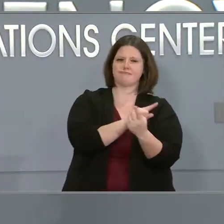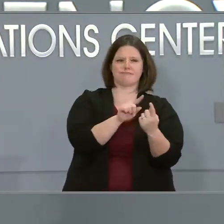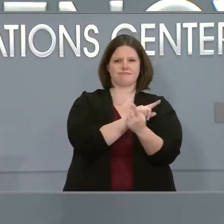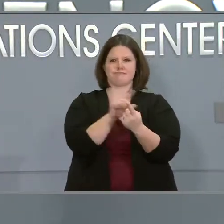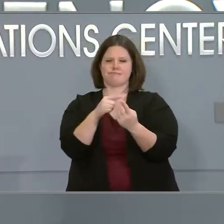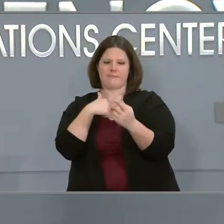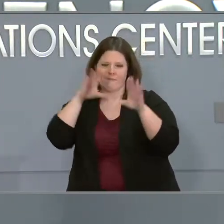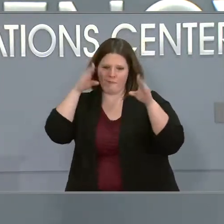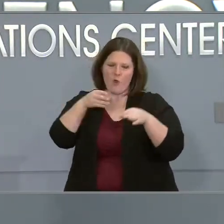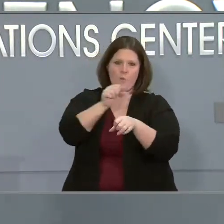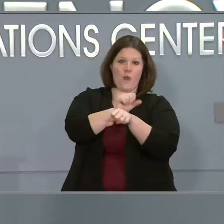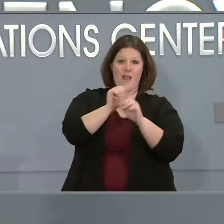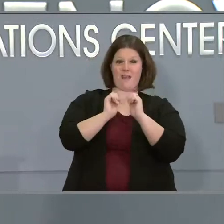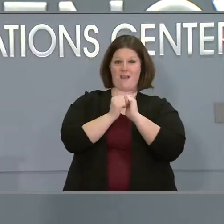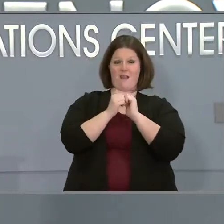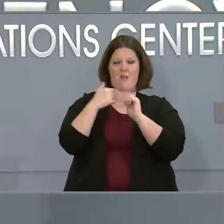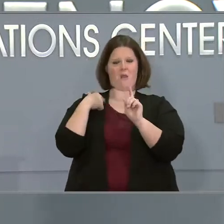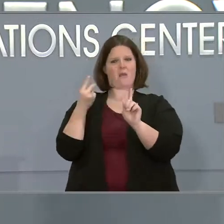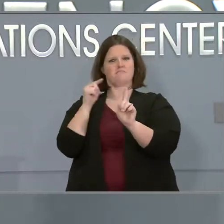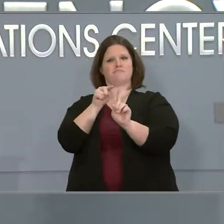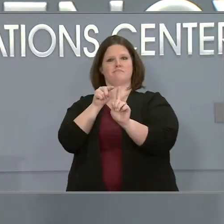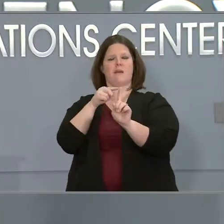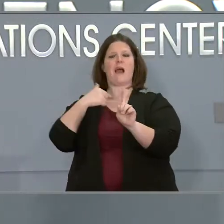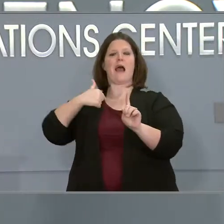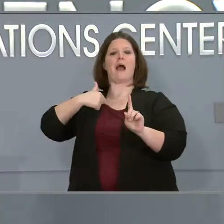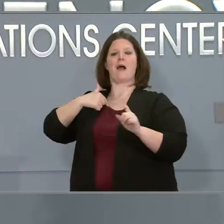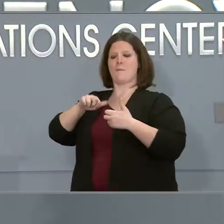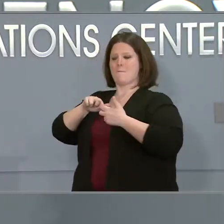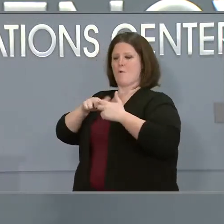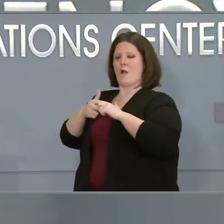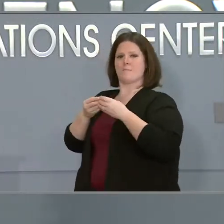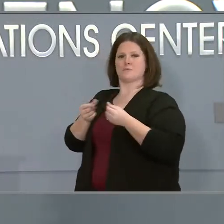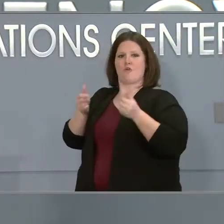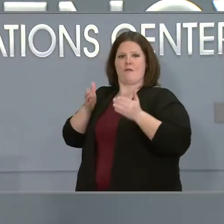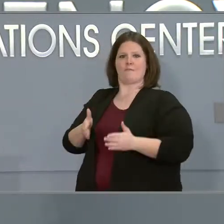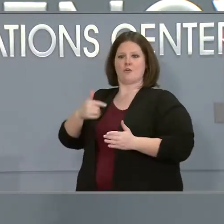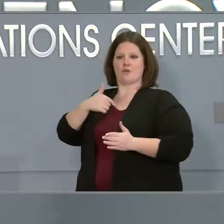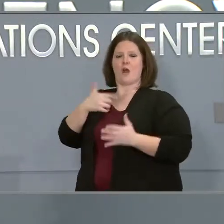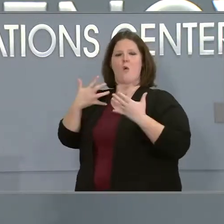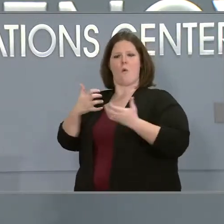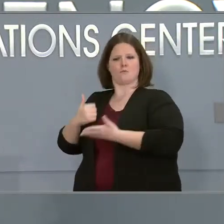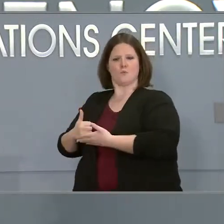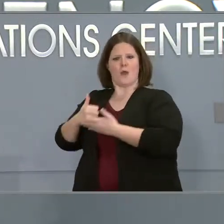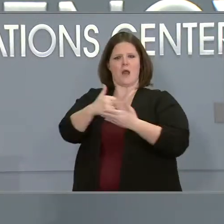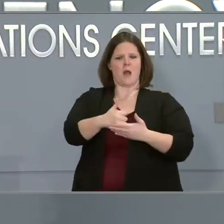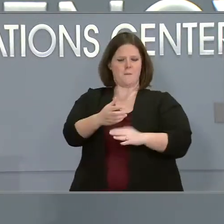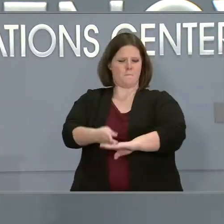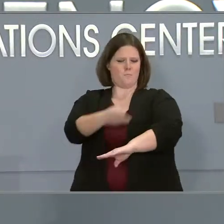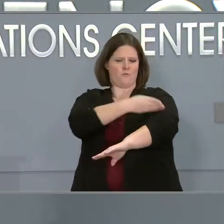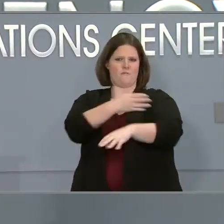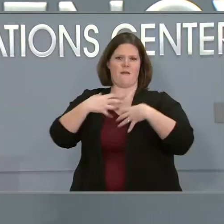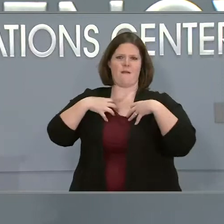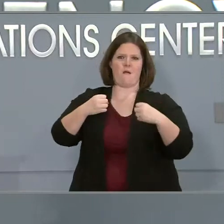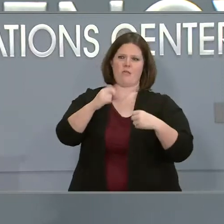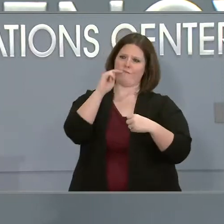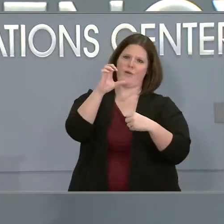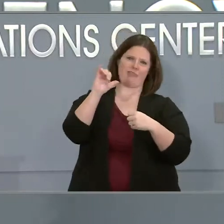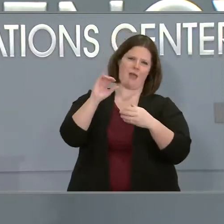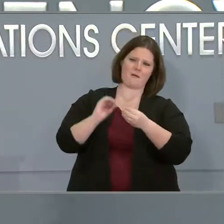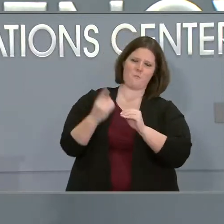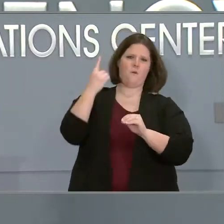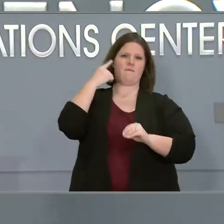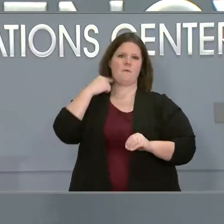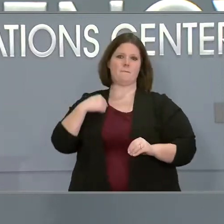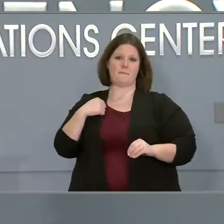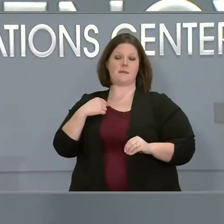way I do that is approach it as a problem solver. I want to make our state healthier. I want to improve the well-being of our state. And there is a